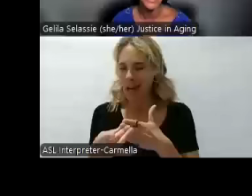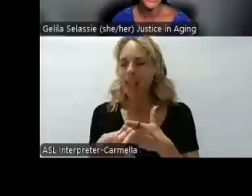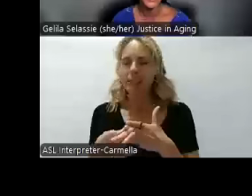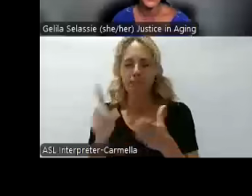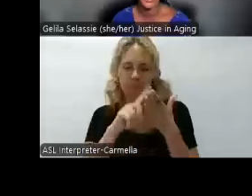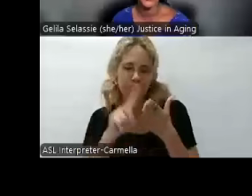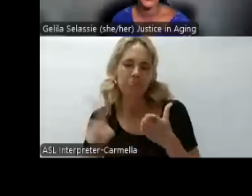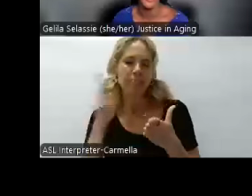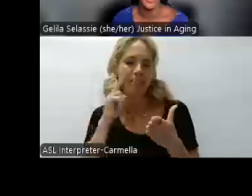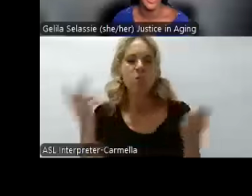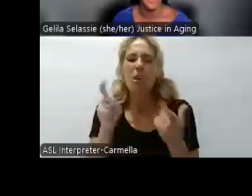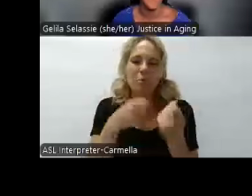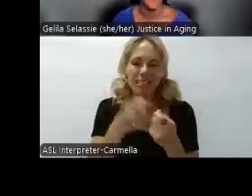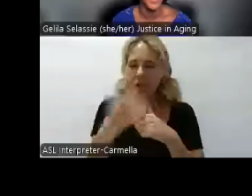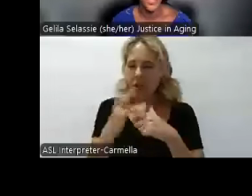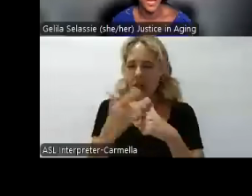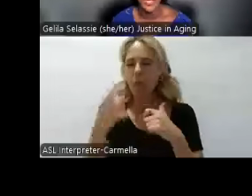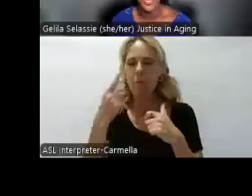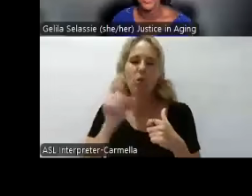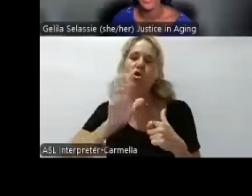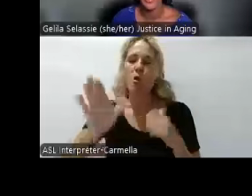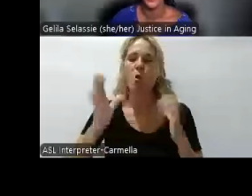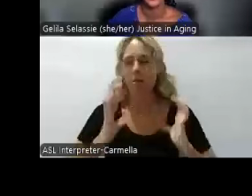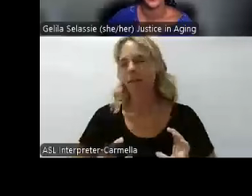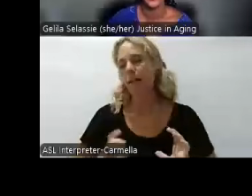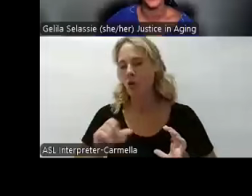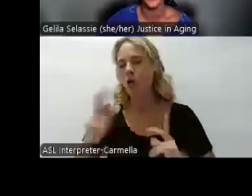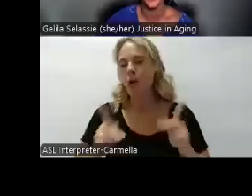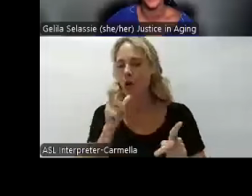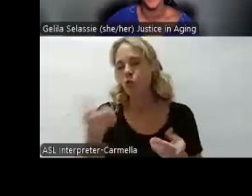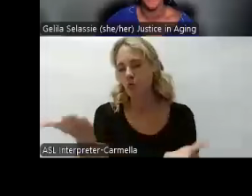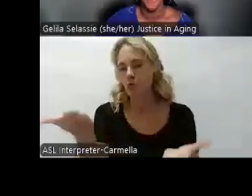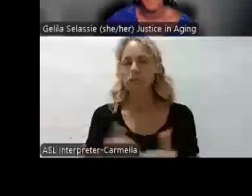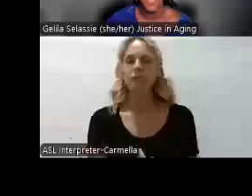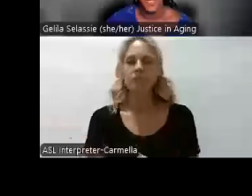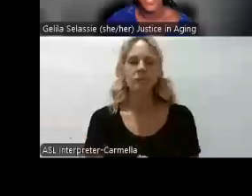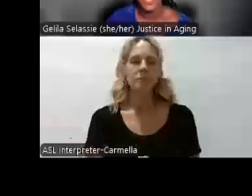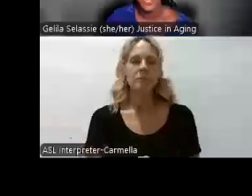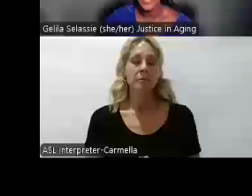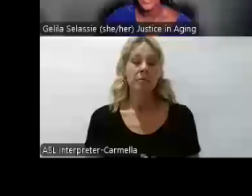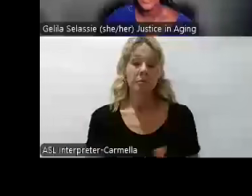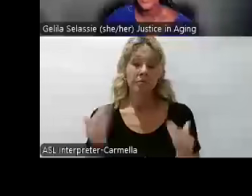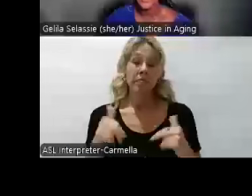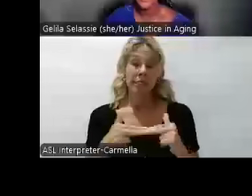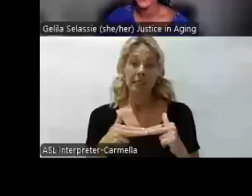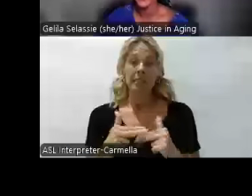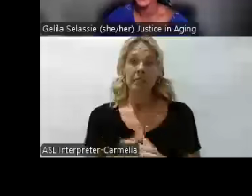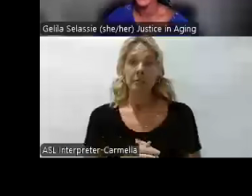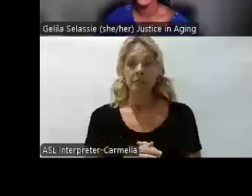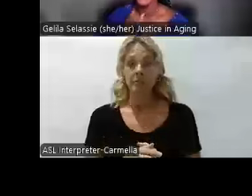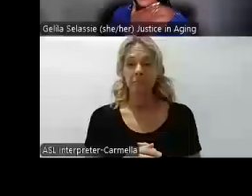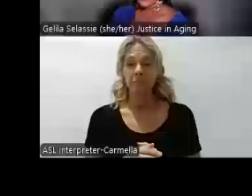what's specifically available for your client or the people you serve. Next slide.